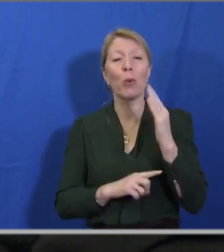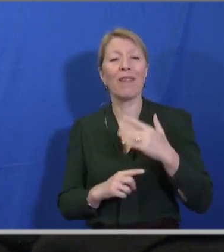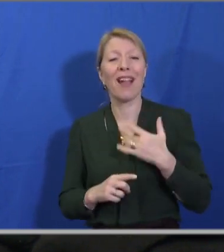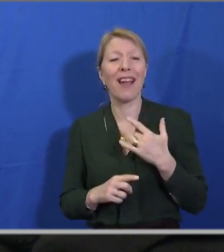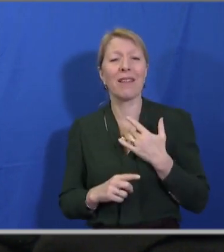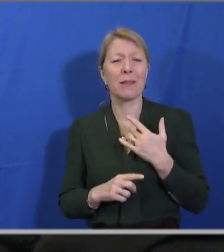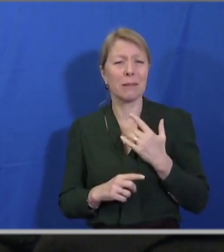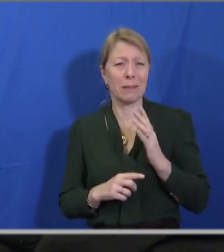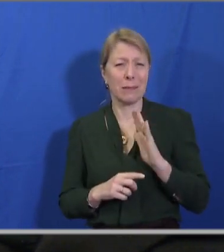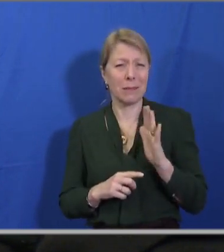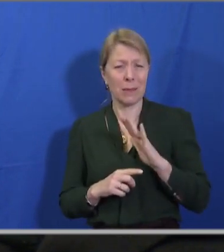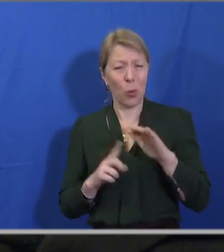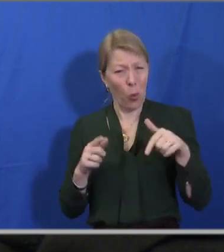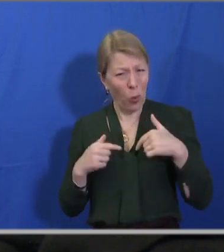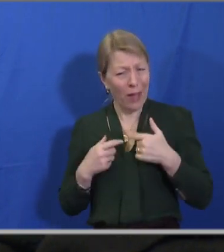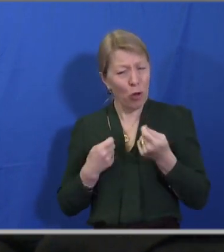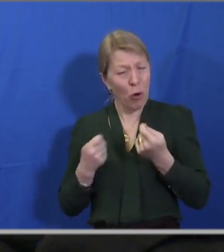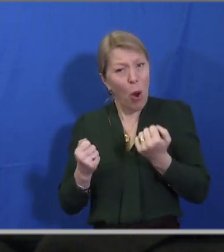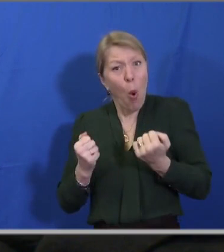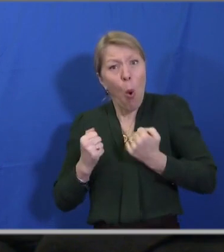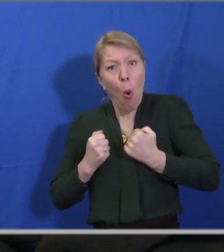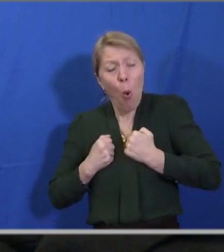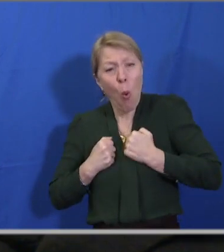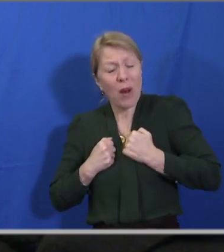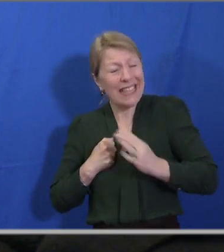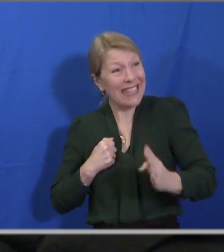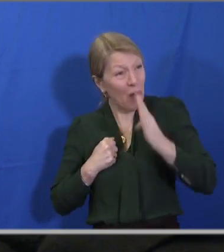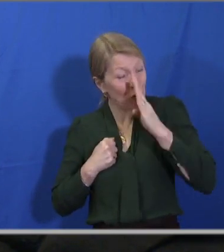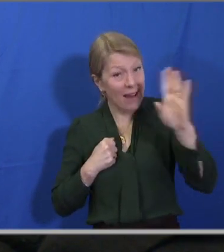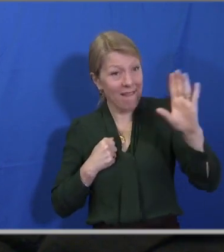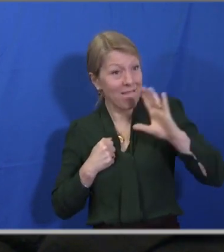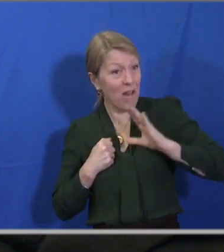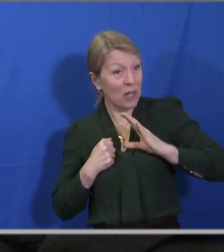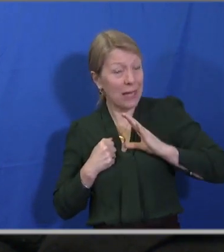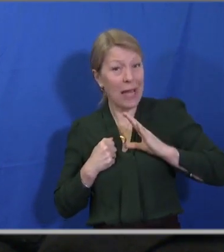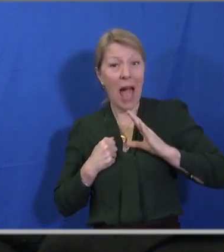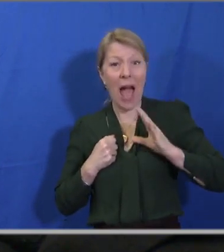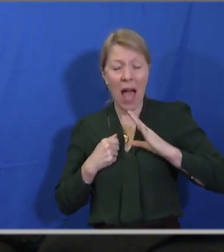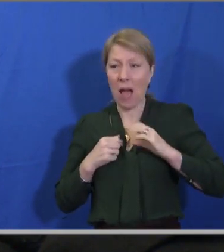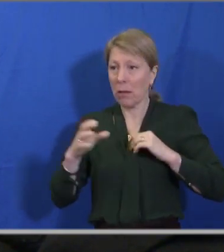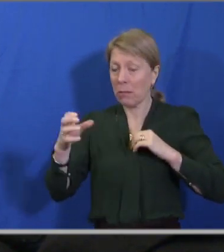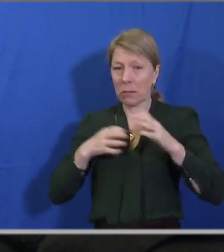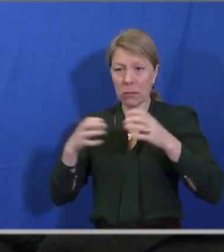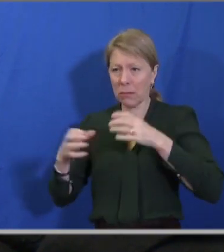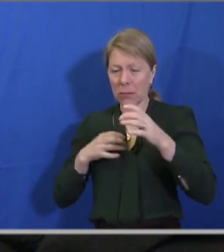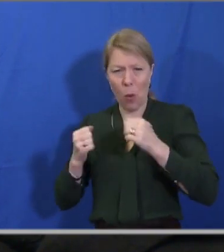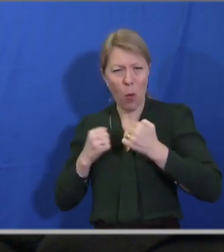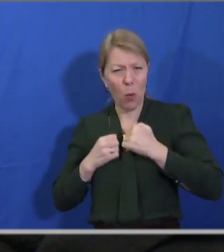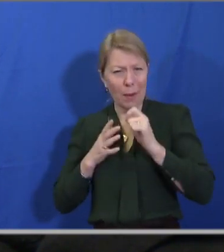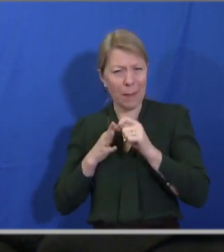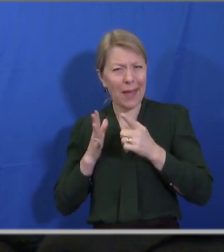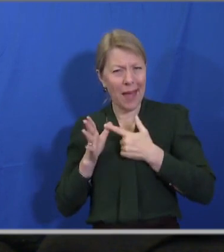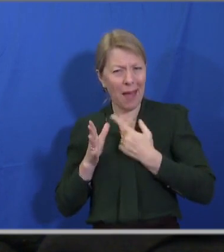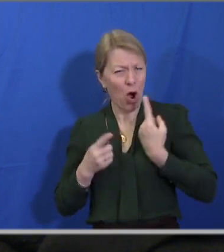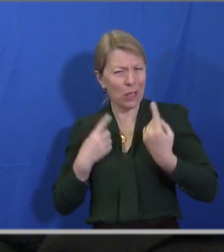run our own services. We look after and employ PAs,